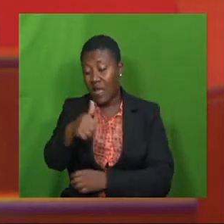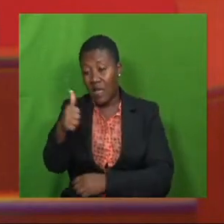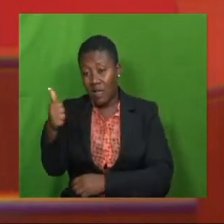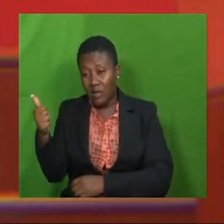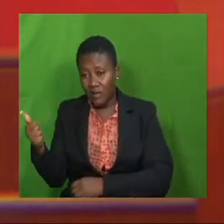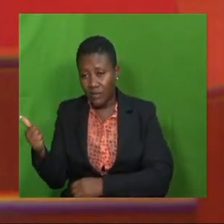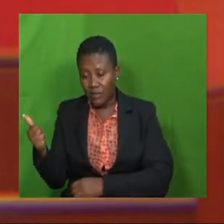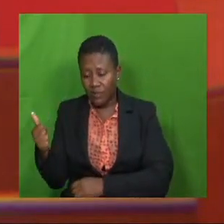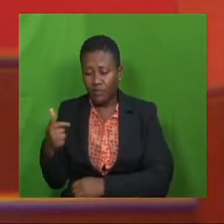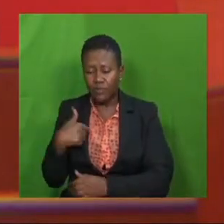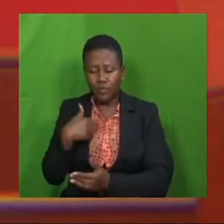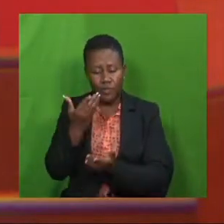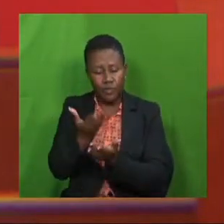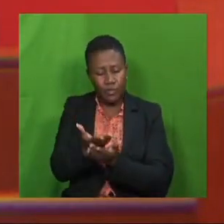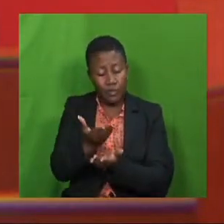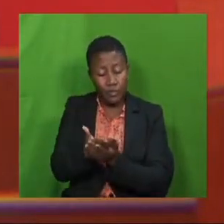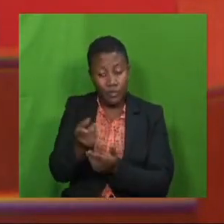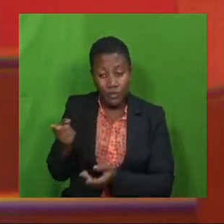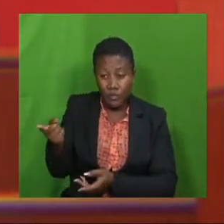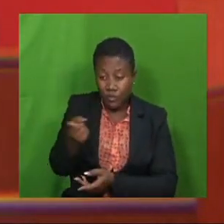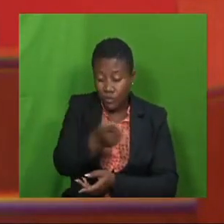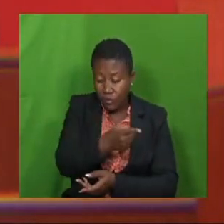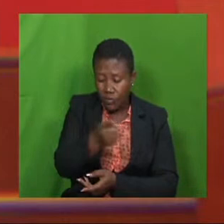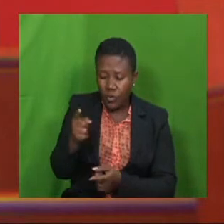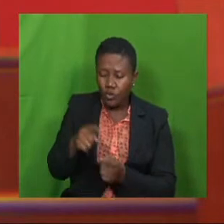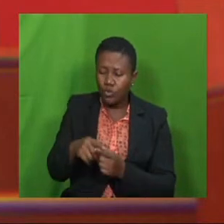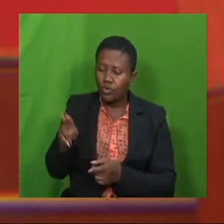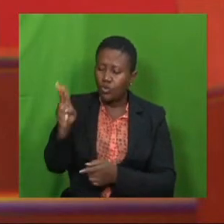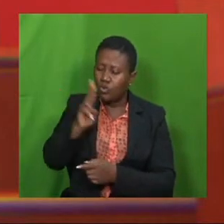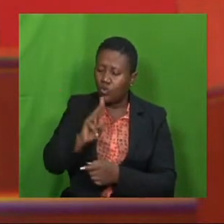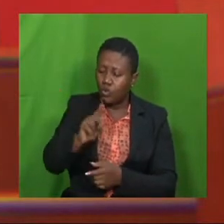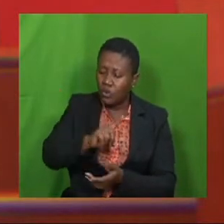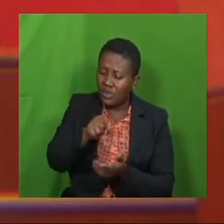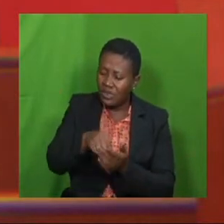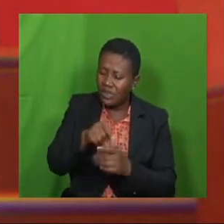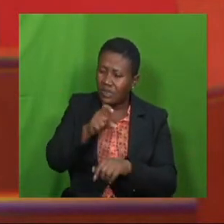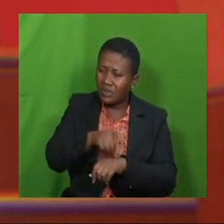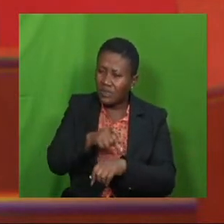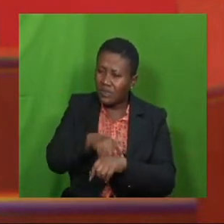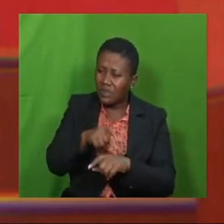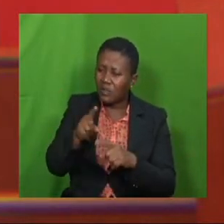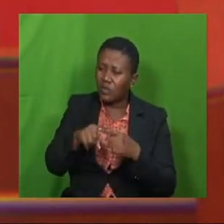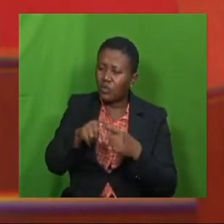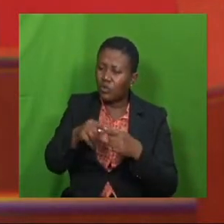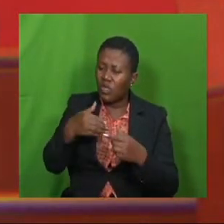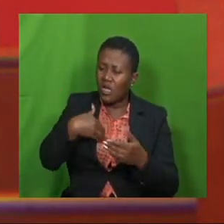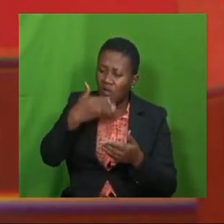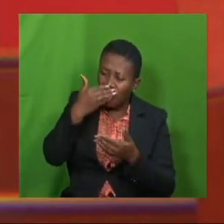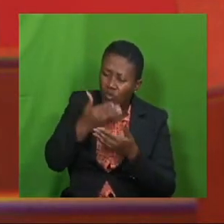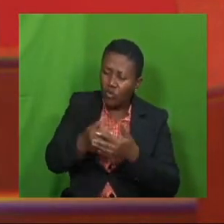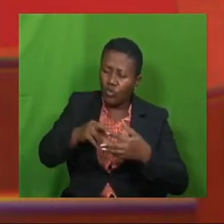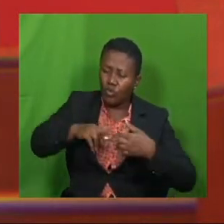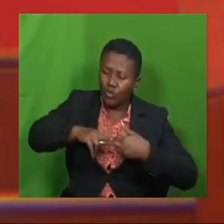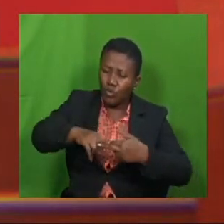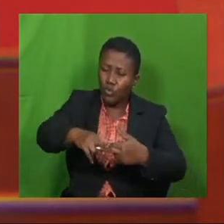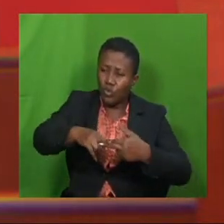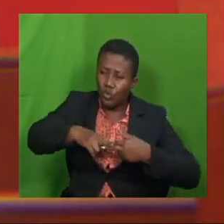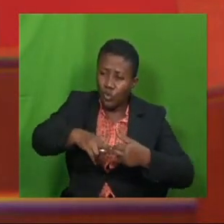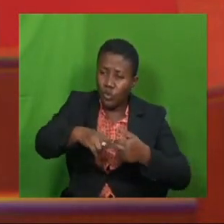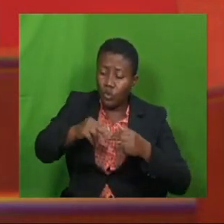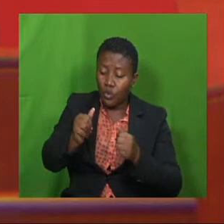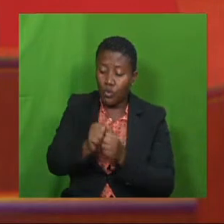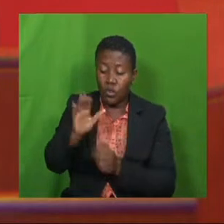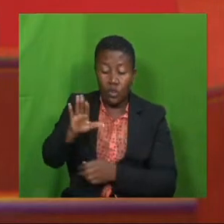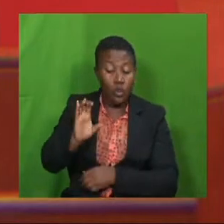humbly request you to use this period to build stronger relations and bonds with your